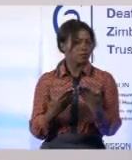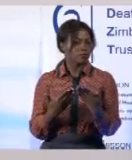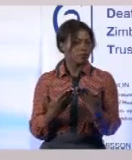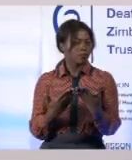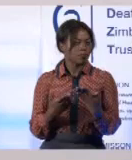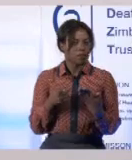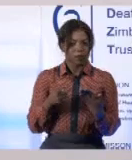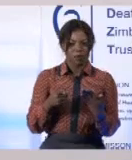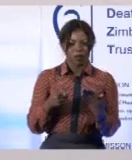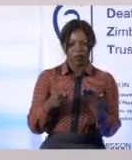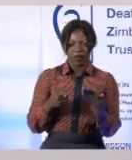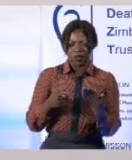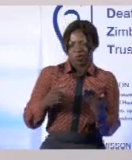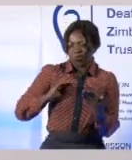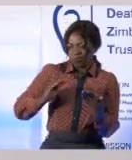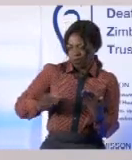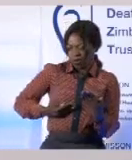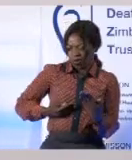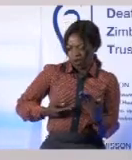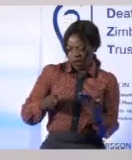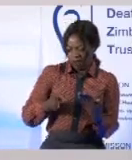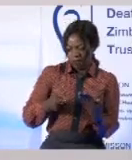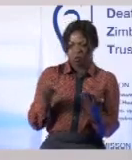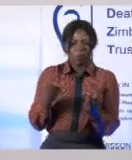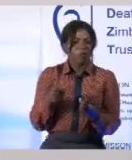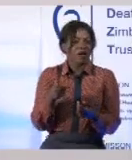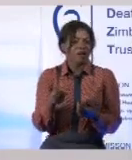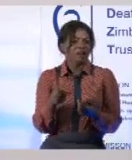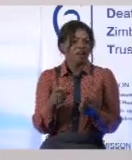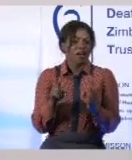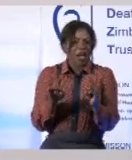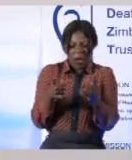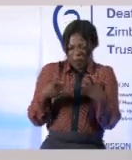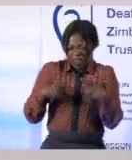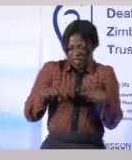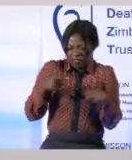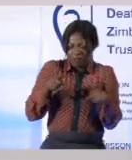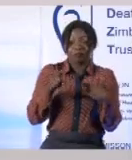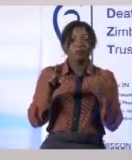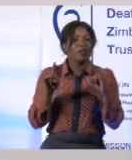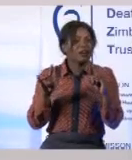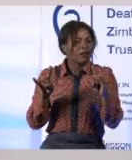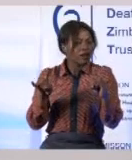of these people. What sort of profiles are they? Are they